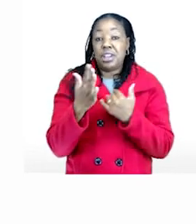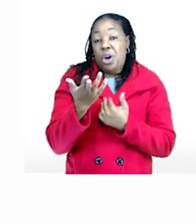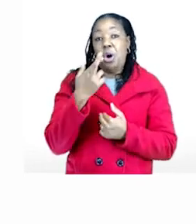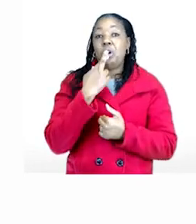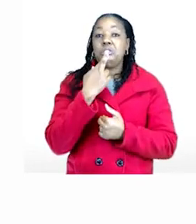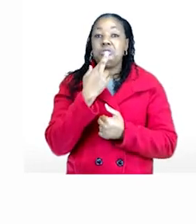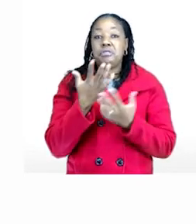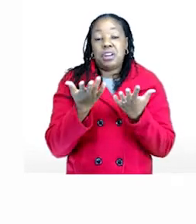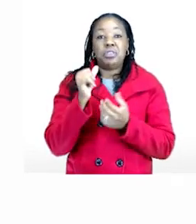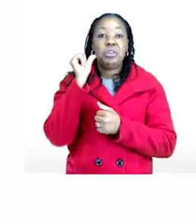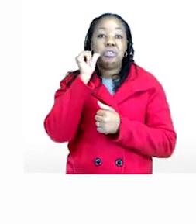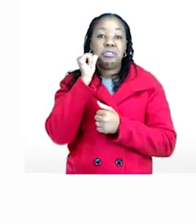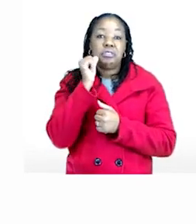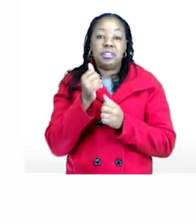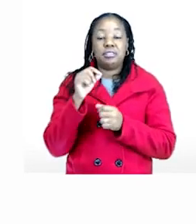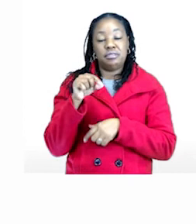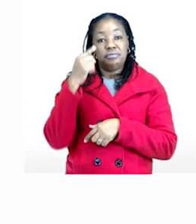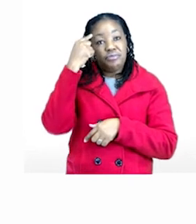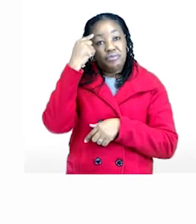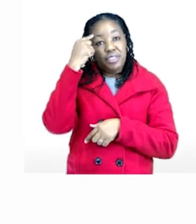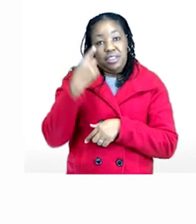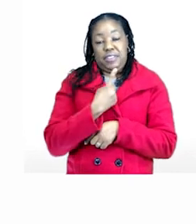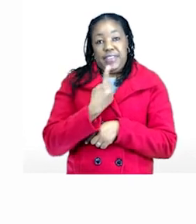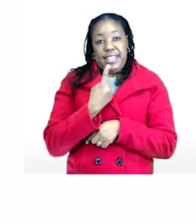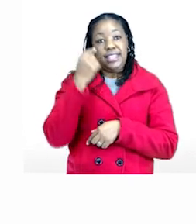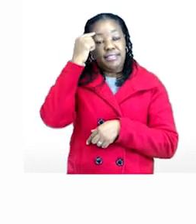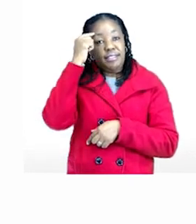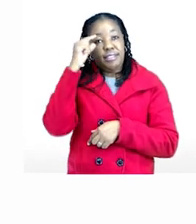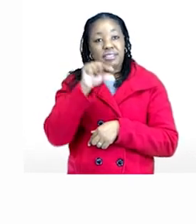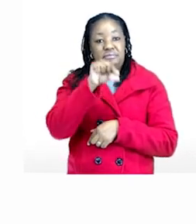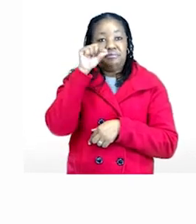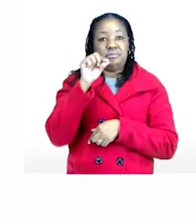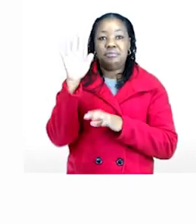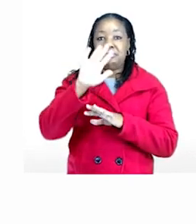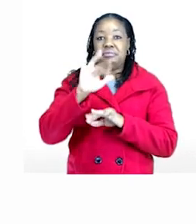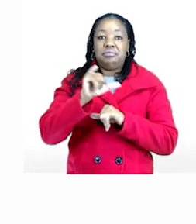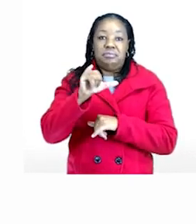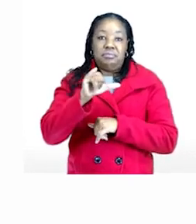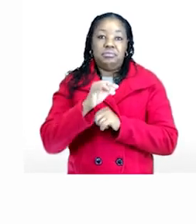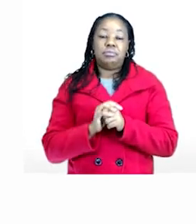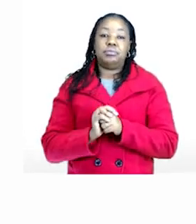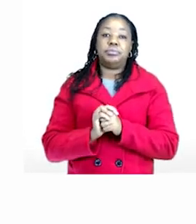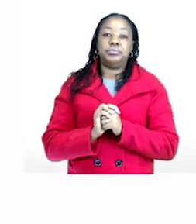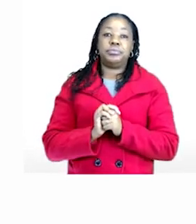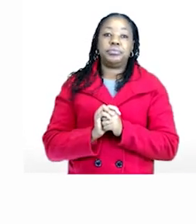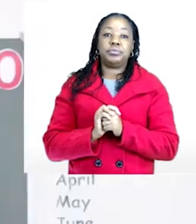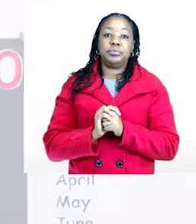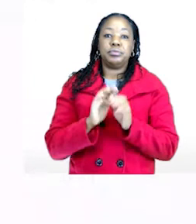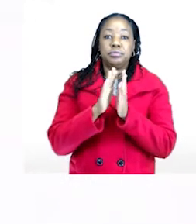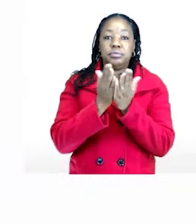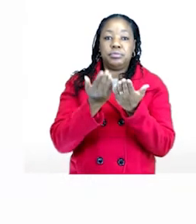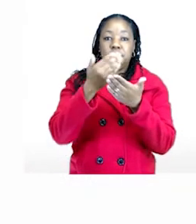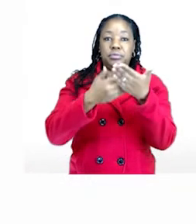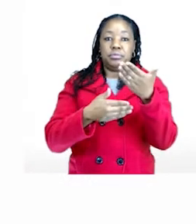can be yellow. You decide the color you would like to use. Now let's turn over to page